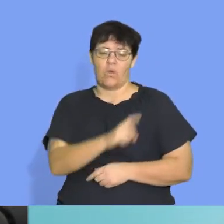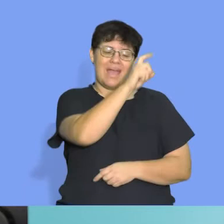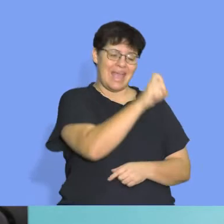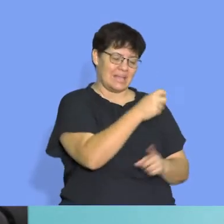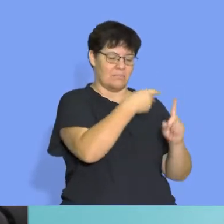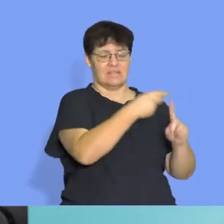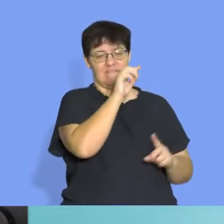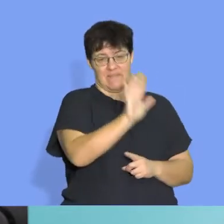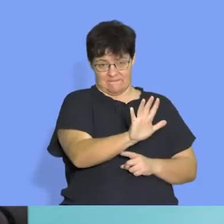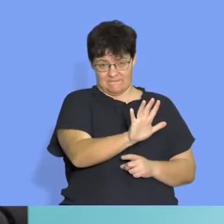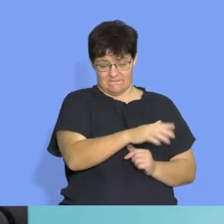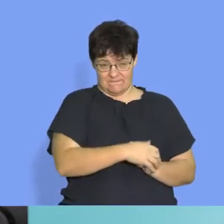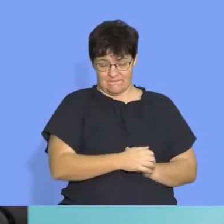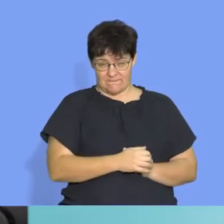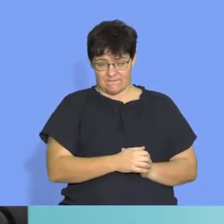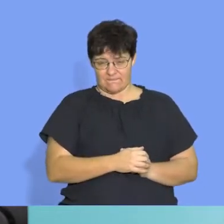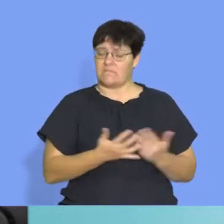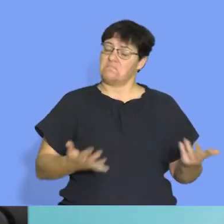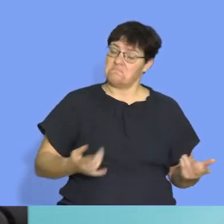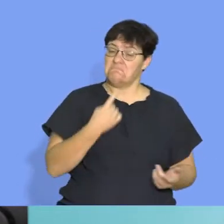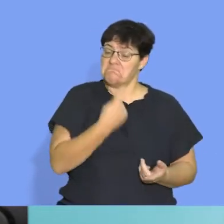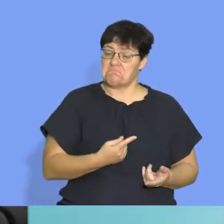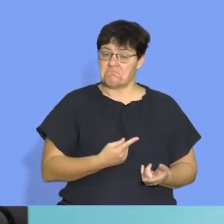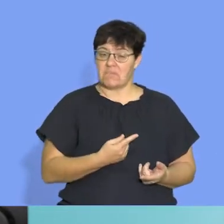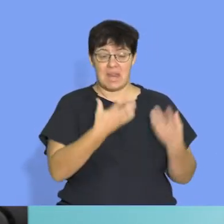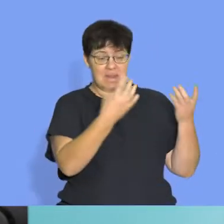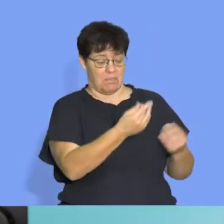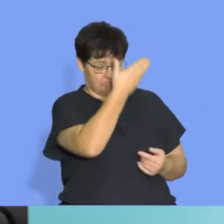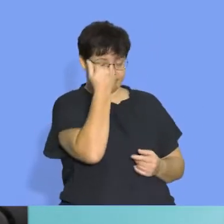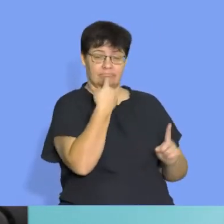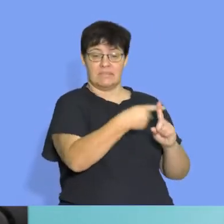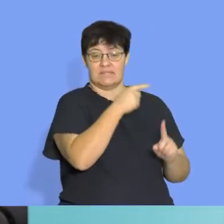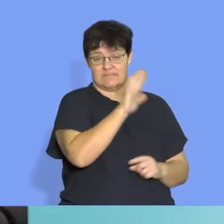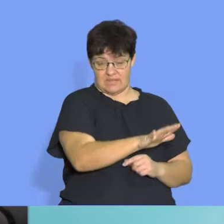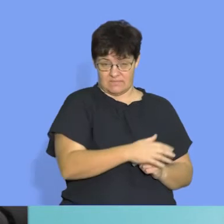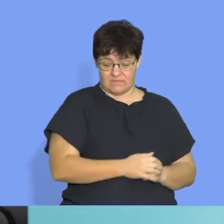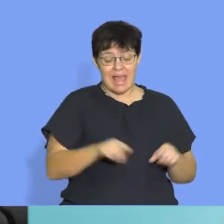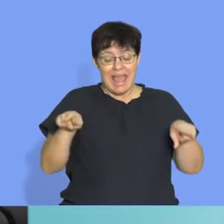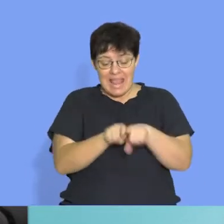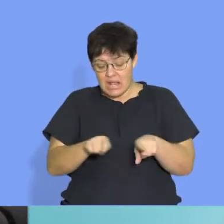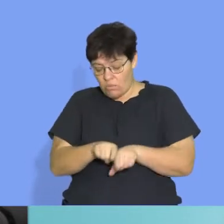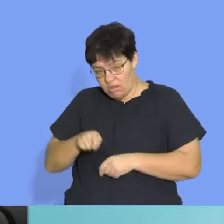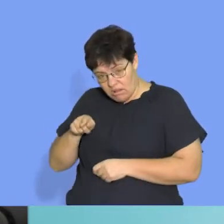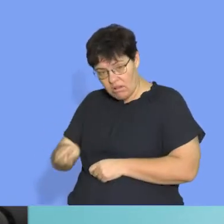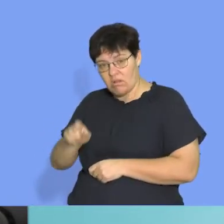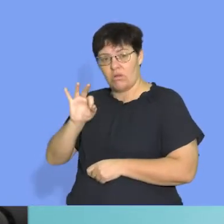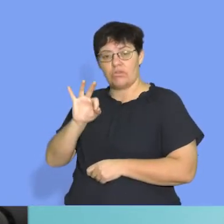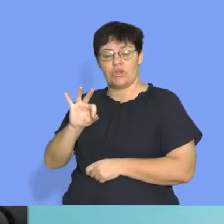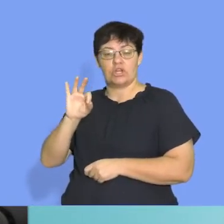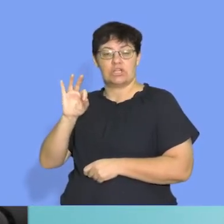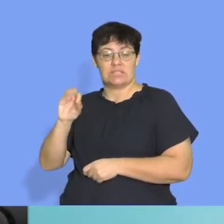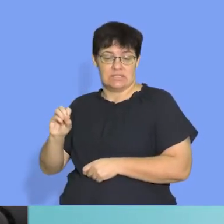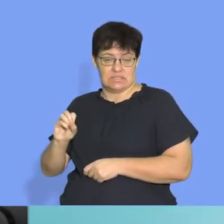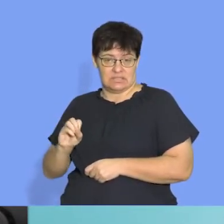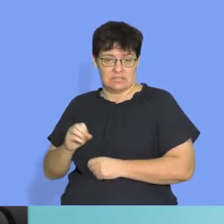plus 5. But if I say now an unknown number plus 5 has to be equal to 13, then you